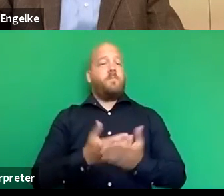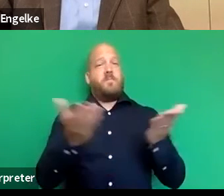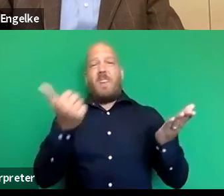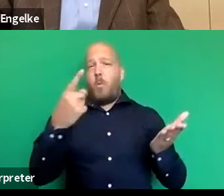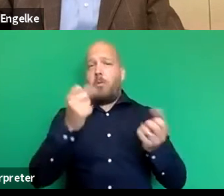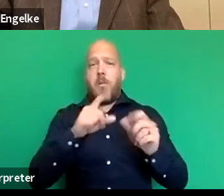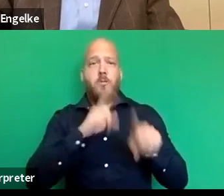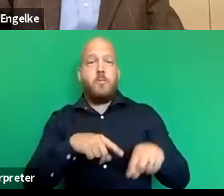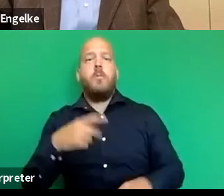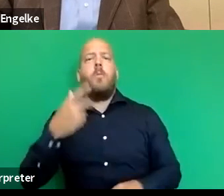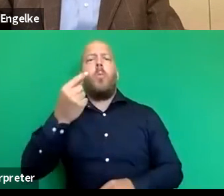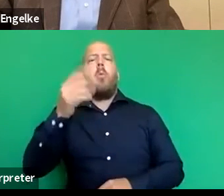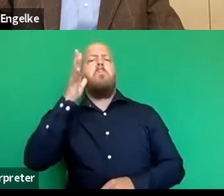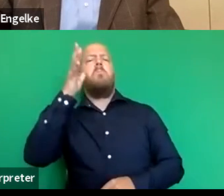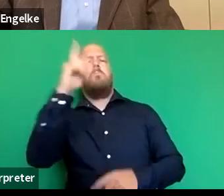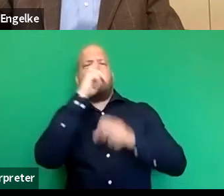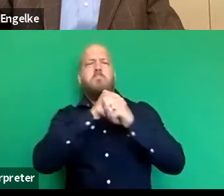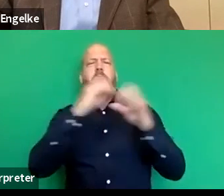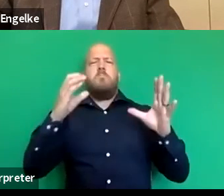ASR and captioning?